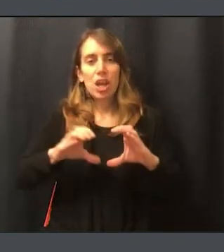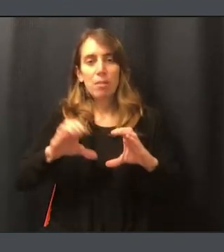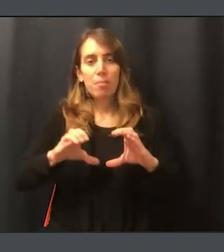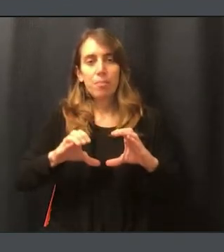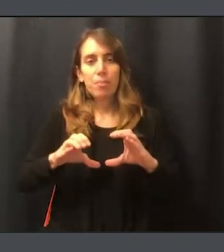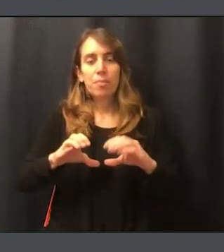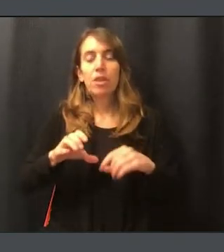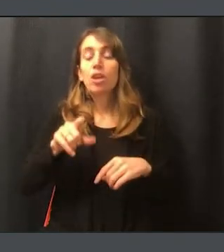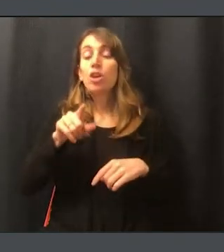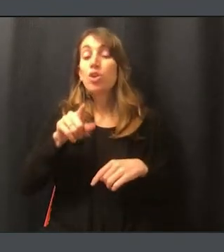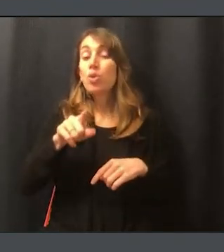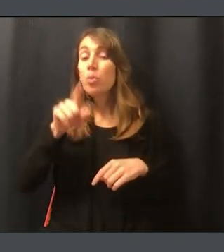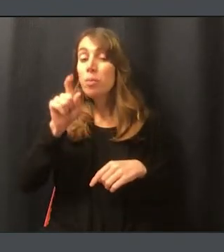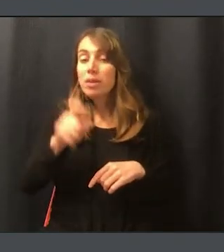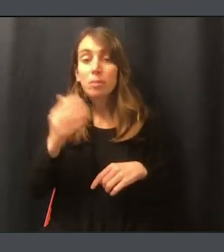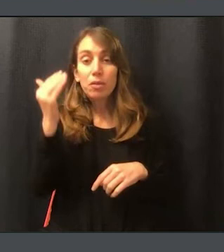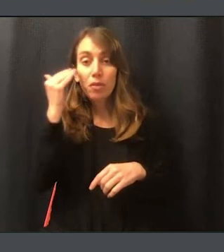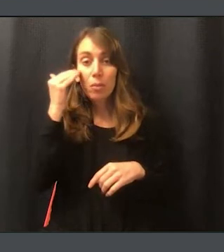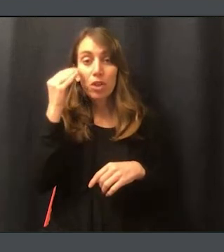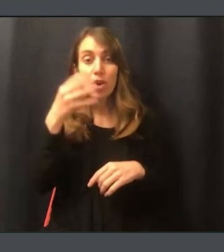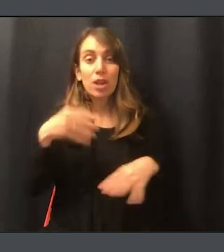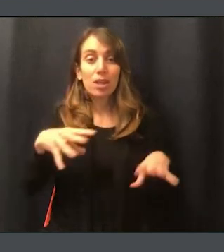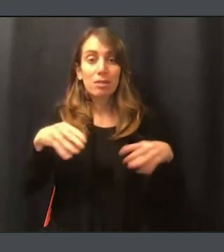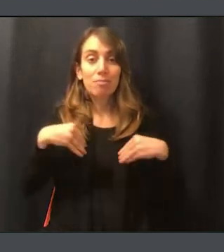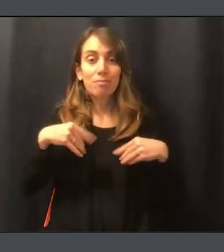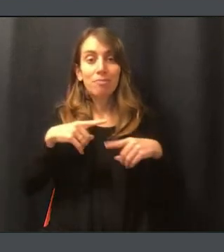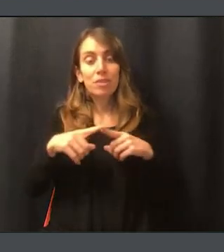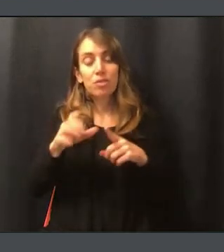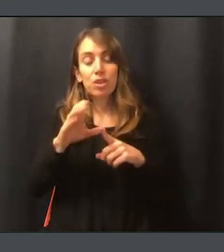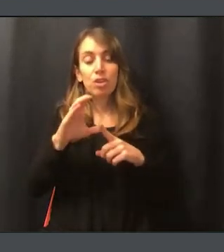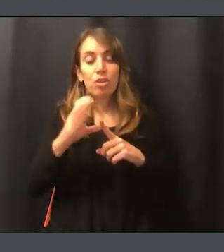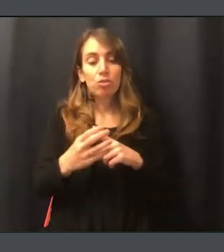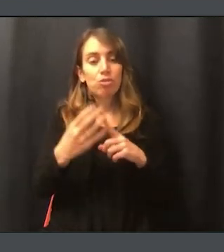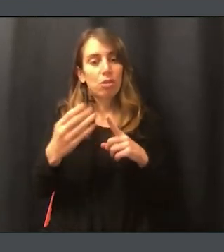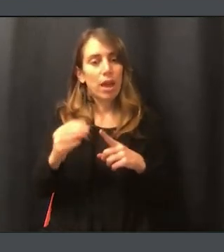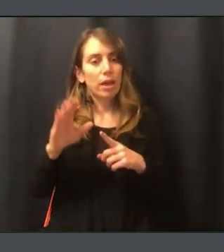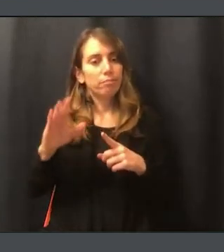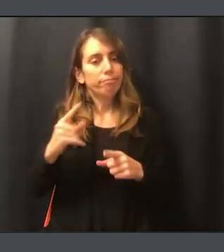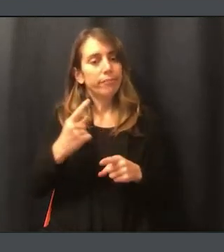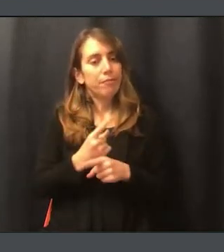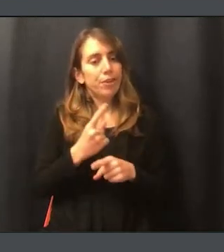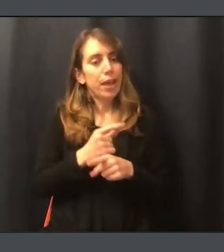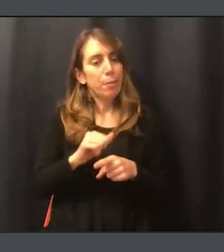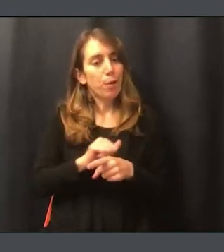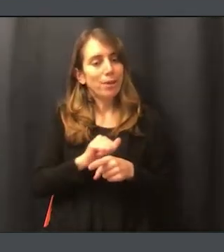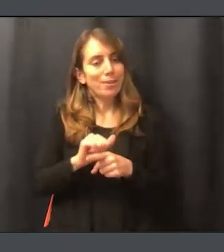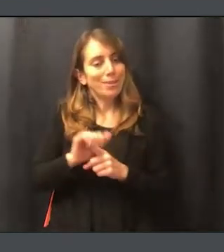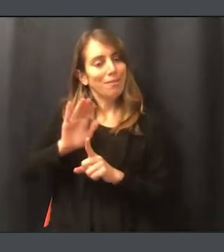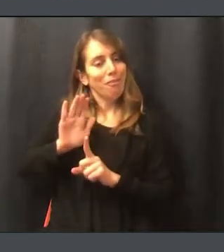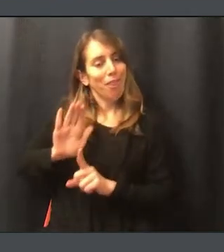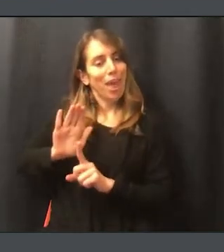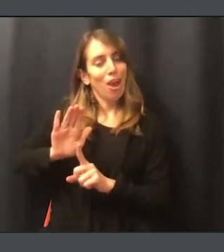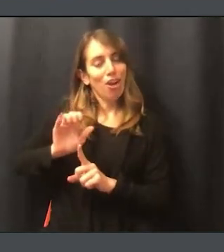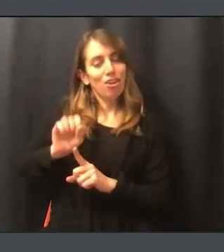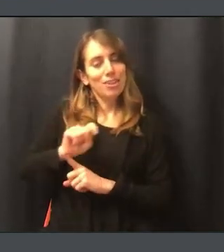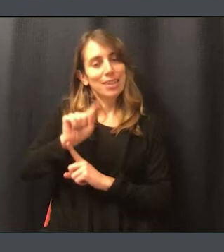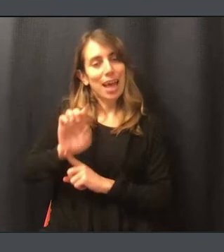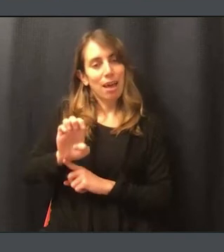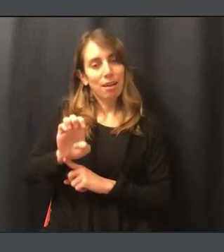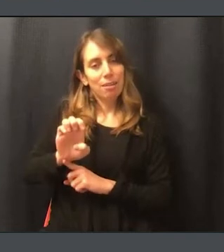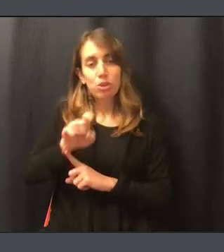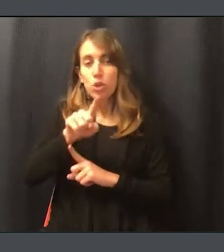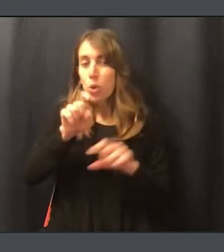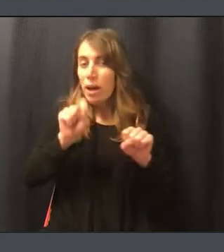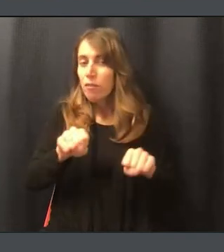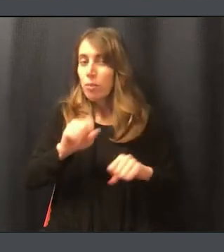accepting of different cultural, pragmatic styles. Part of that, we have to be comfortable in doing that, and we have to